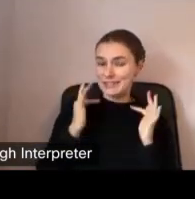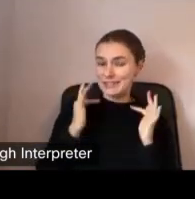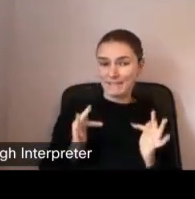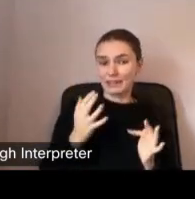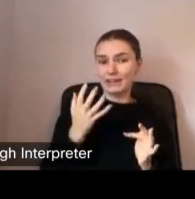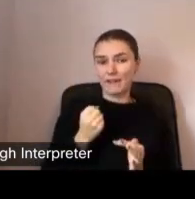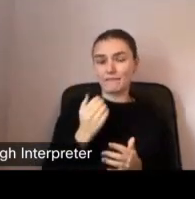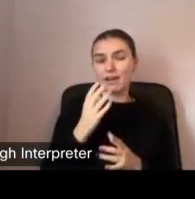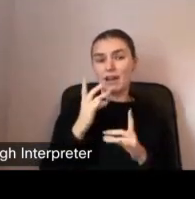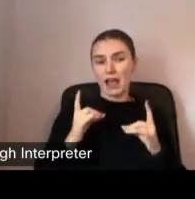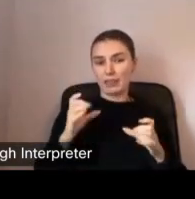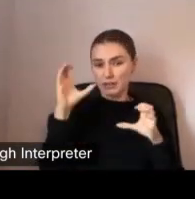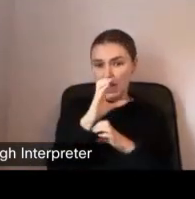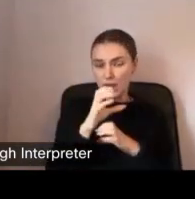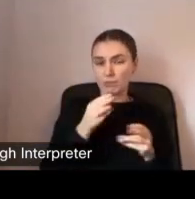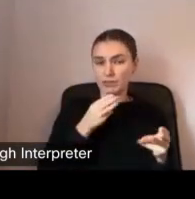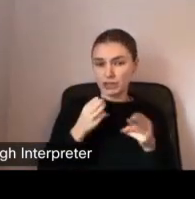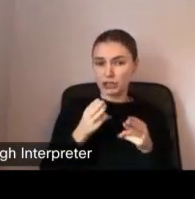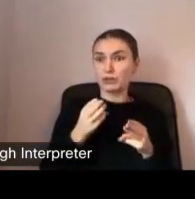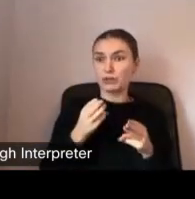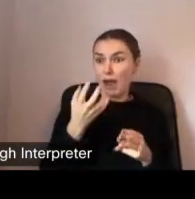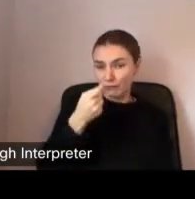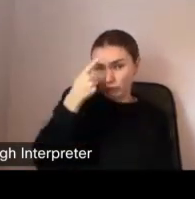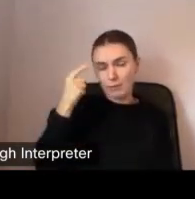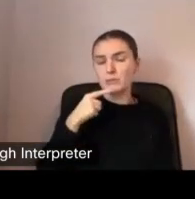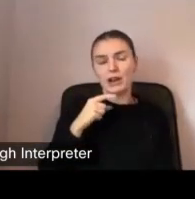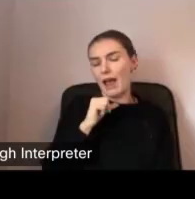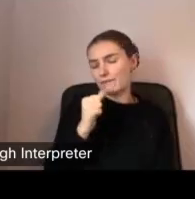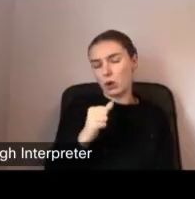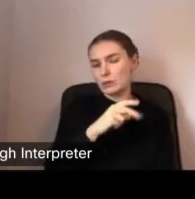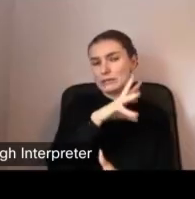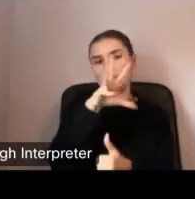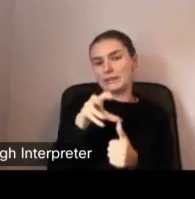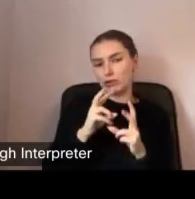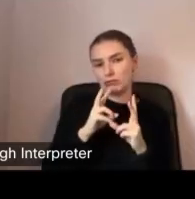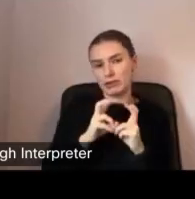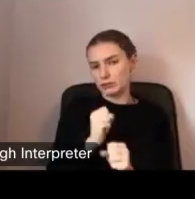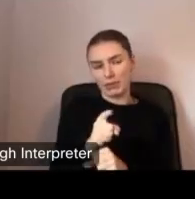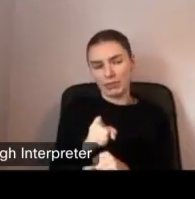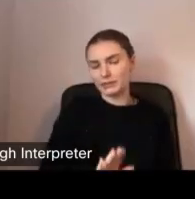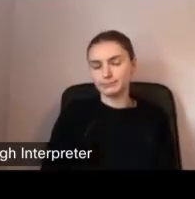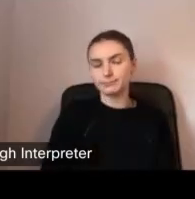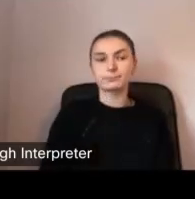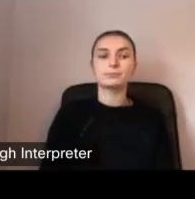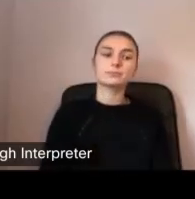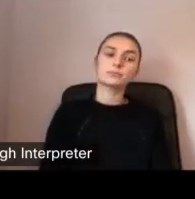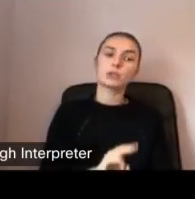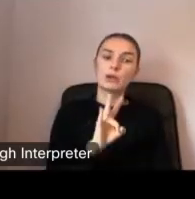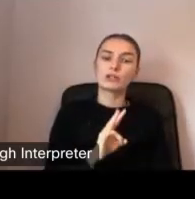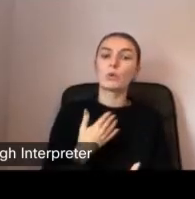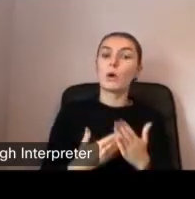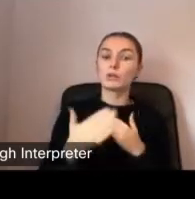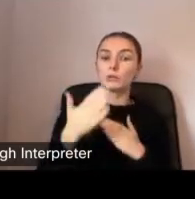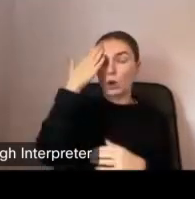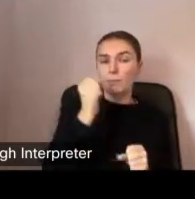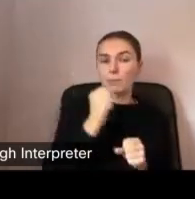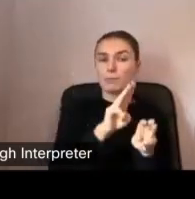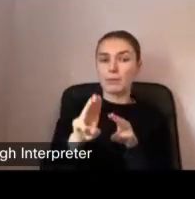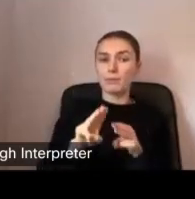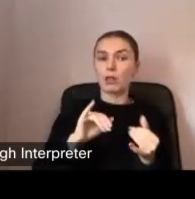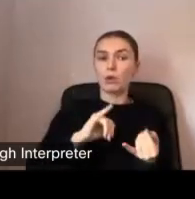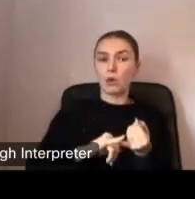trauma. I don't have any research specifically into that, though. Okay. What do we know about people who have experienced